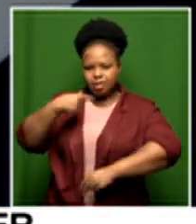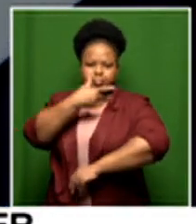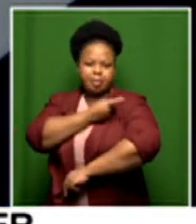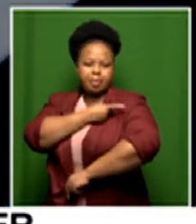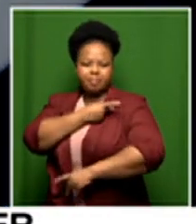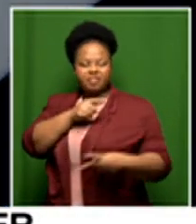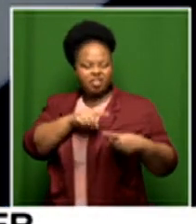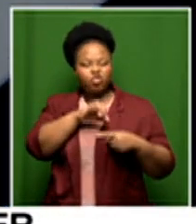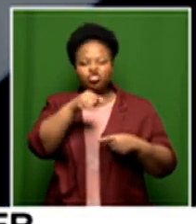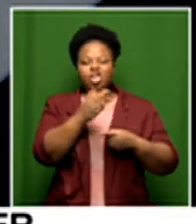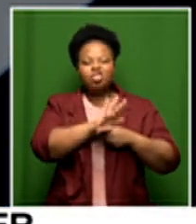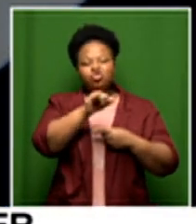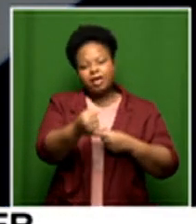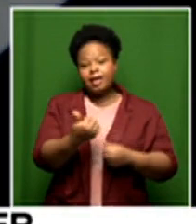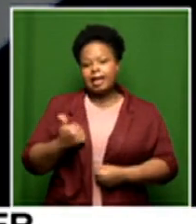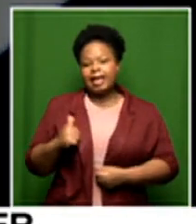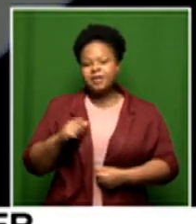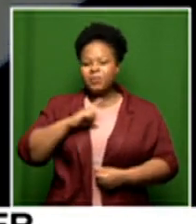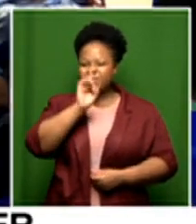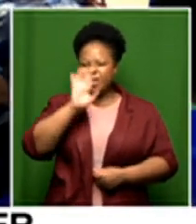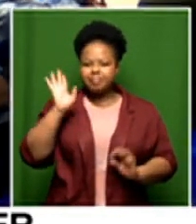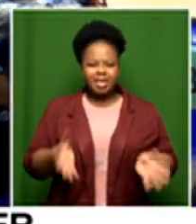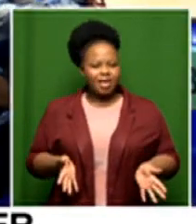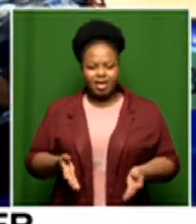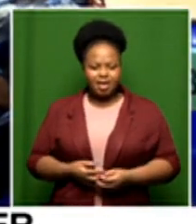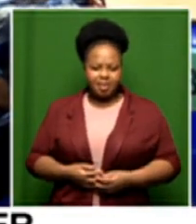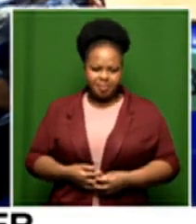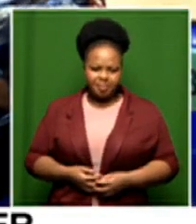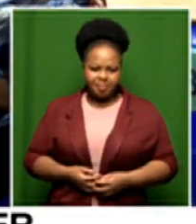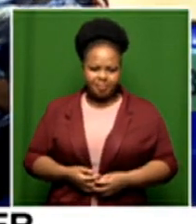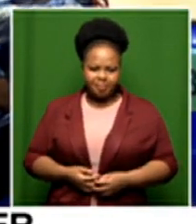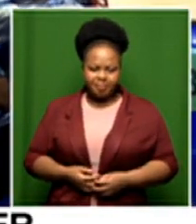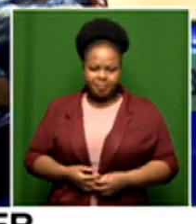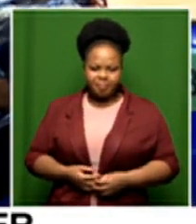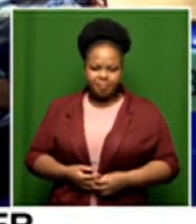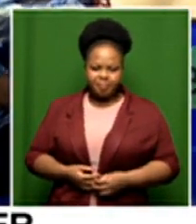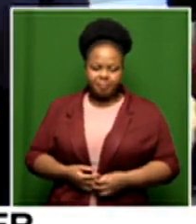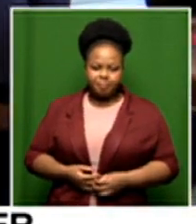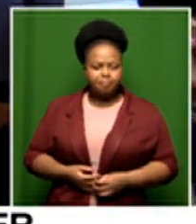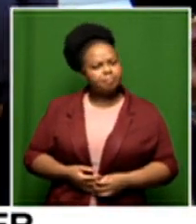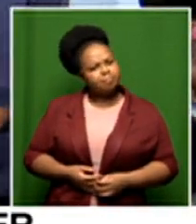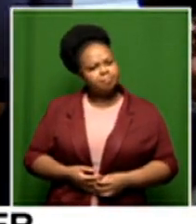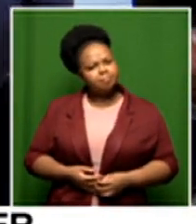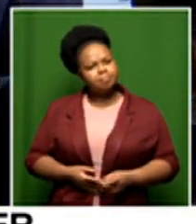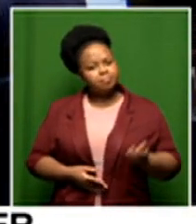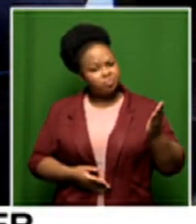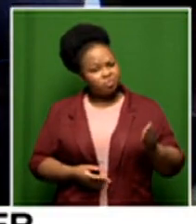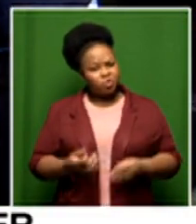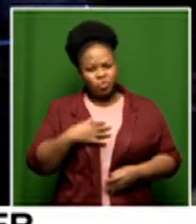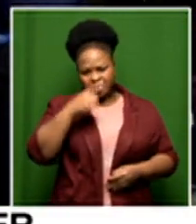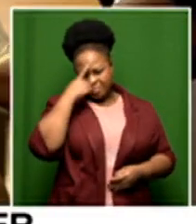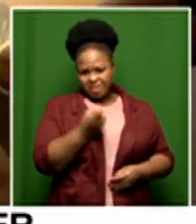had your Johnson & Johnson one, you're lucky, it's only one jab. And do you believe